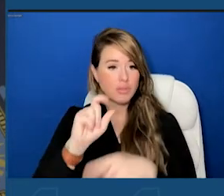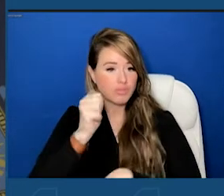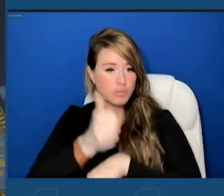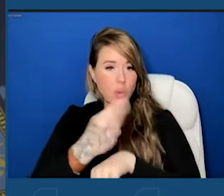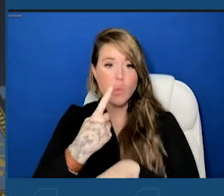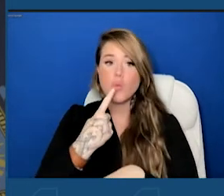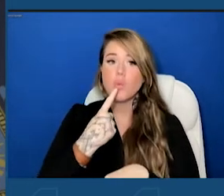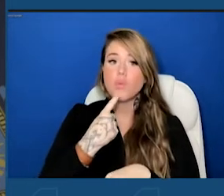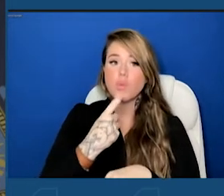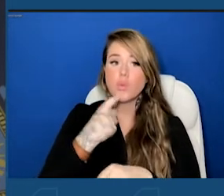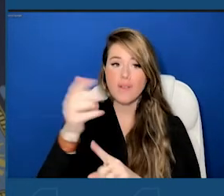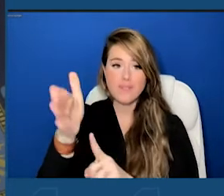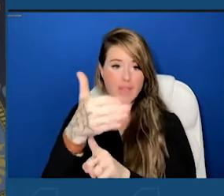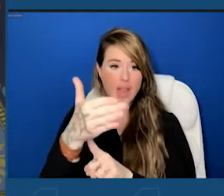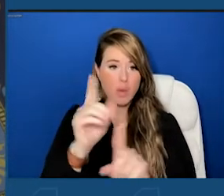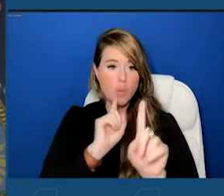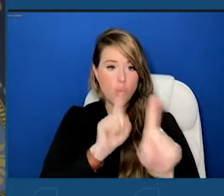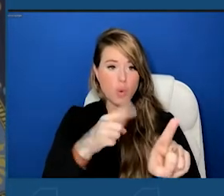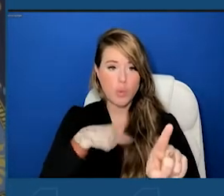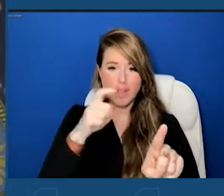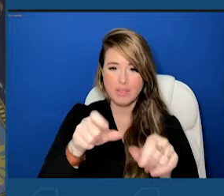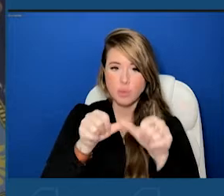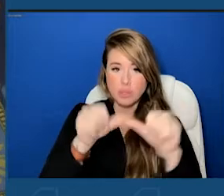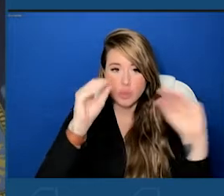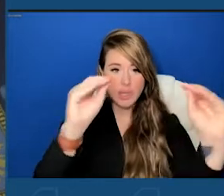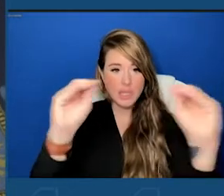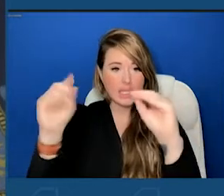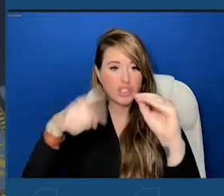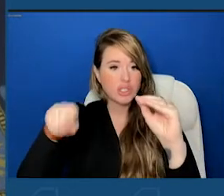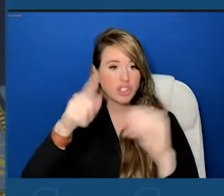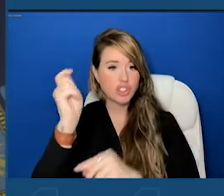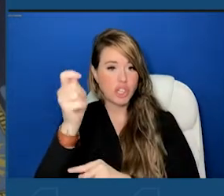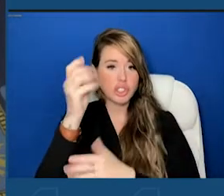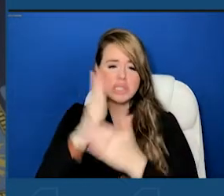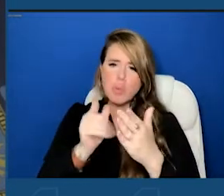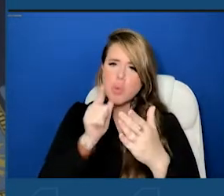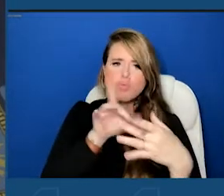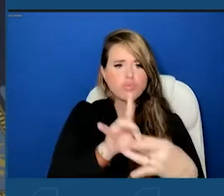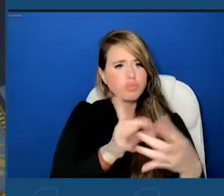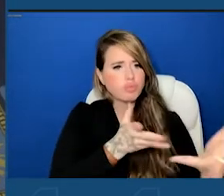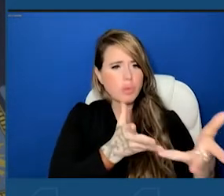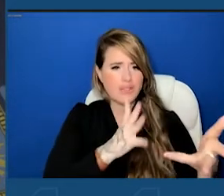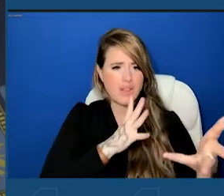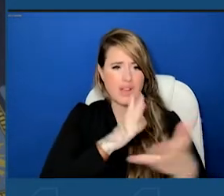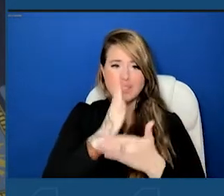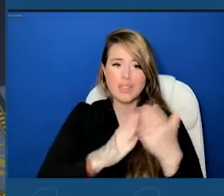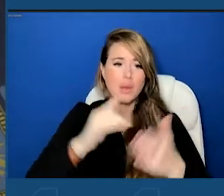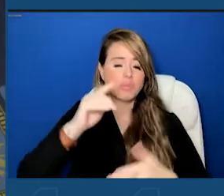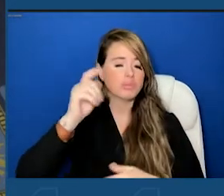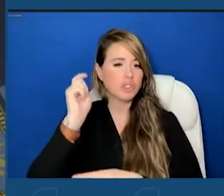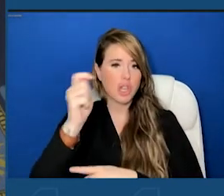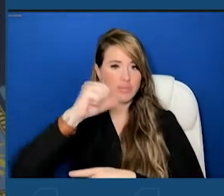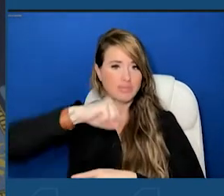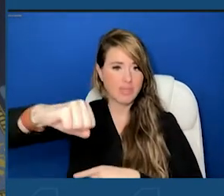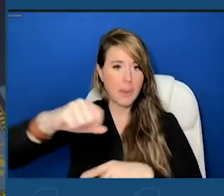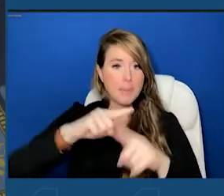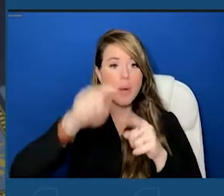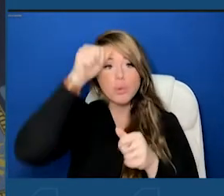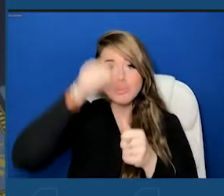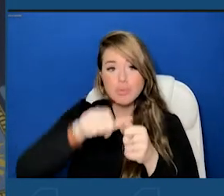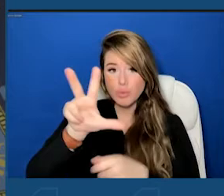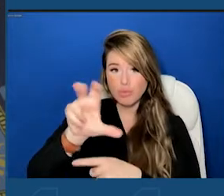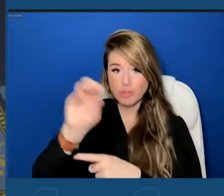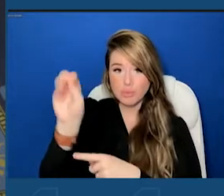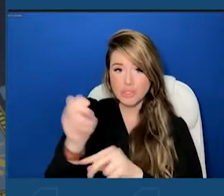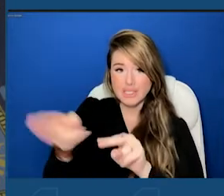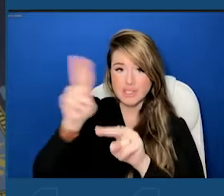judges. Some are very cooperative and some have not been. So I'm tackling that angle as well. But the 300% increase in